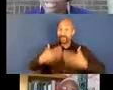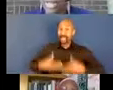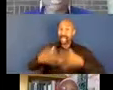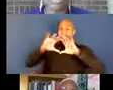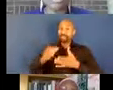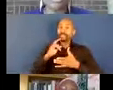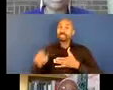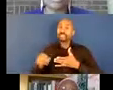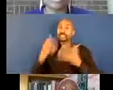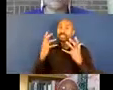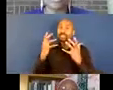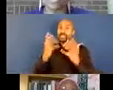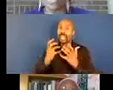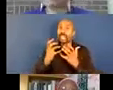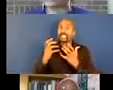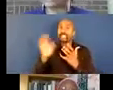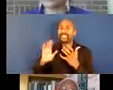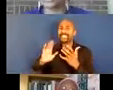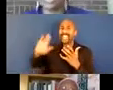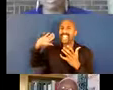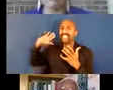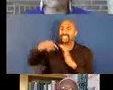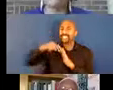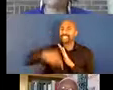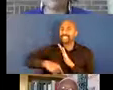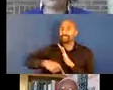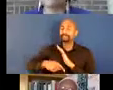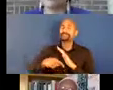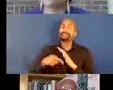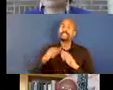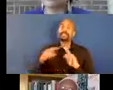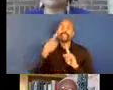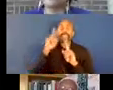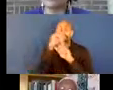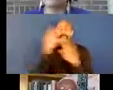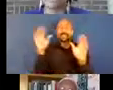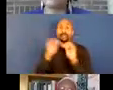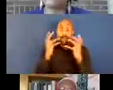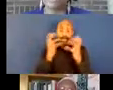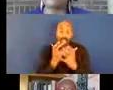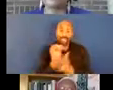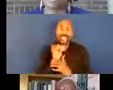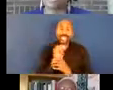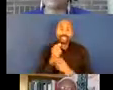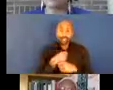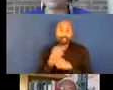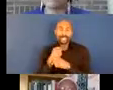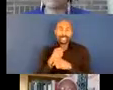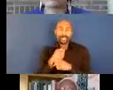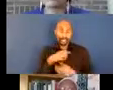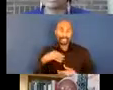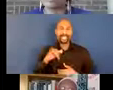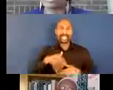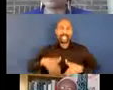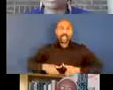seen as a generative source for creative production, a womb for the birthing of things yet to be named. I have named the object being birthed